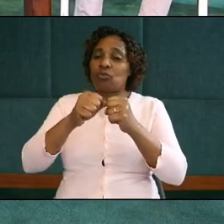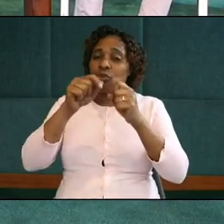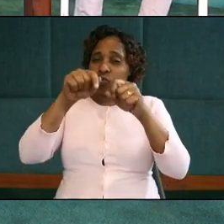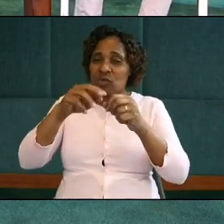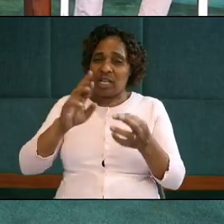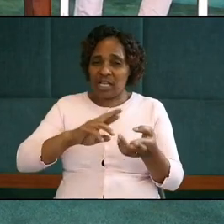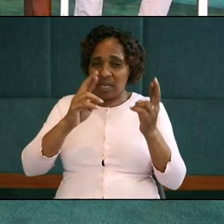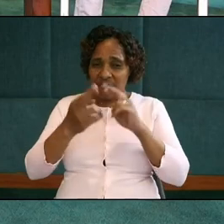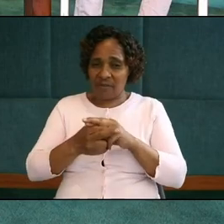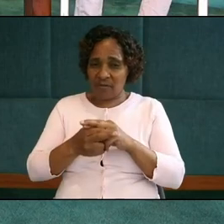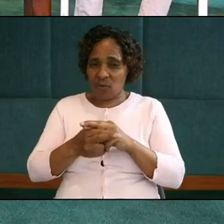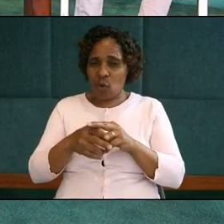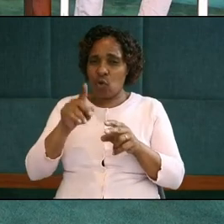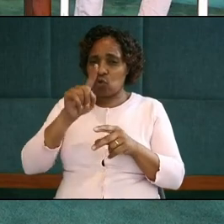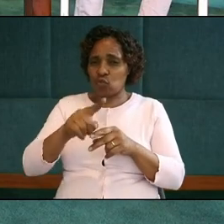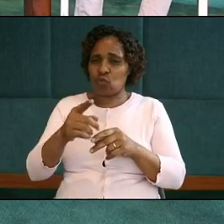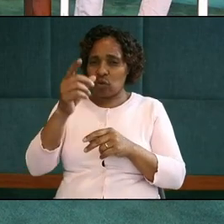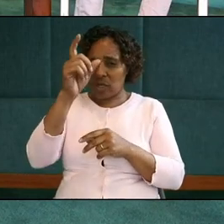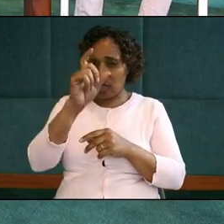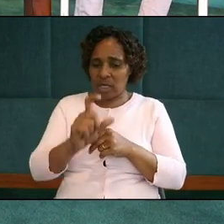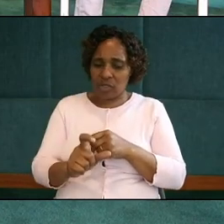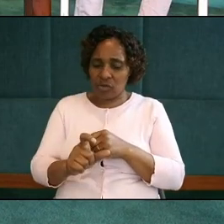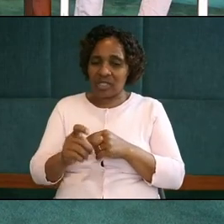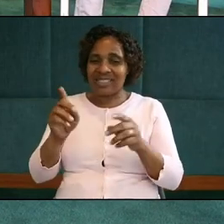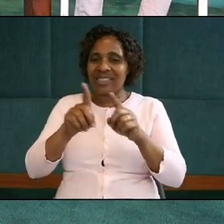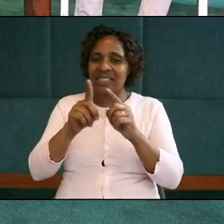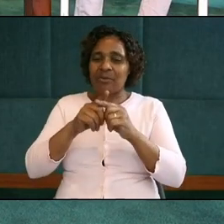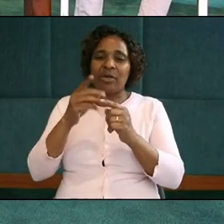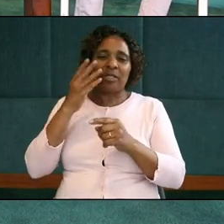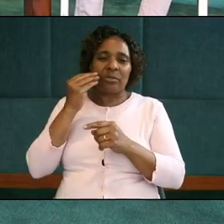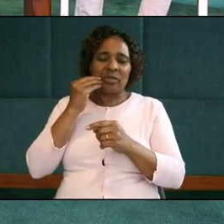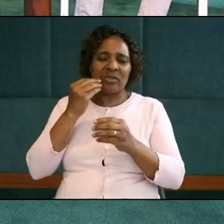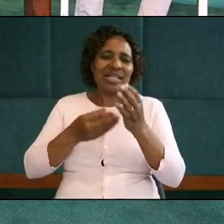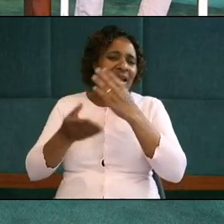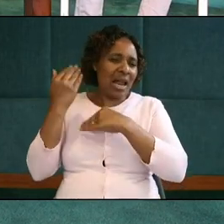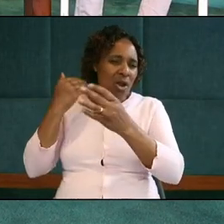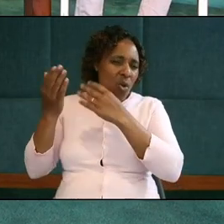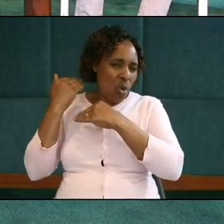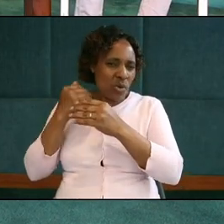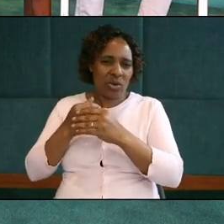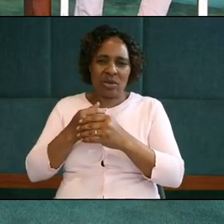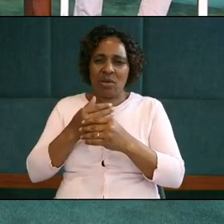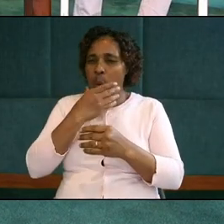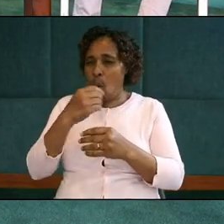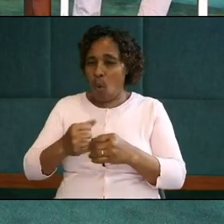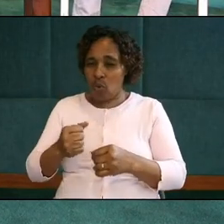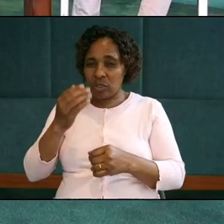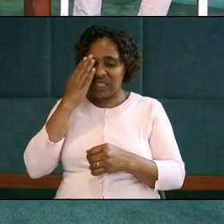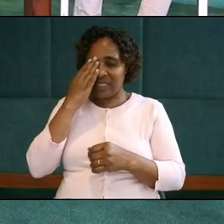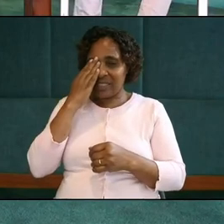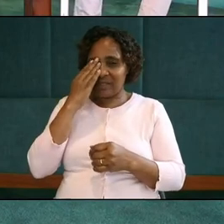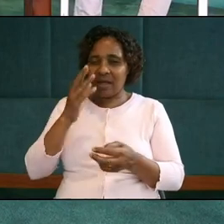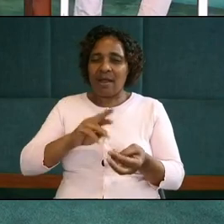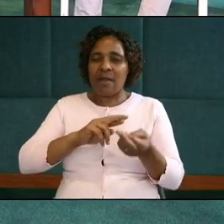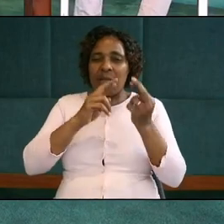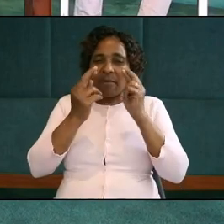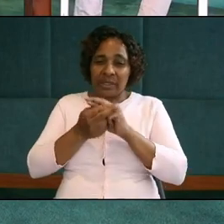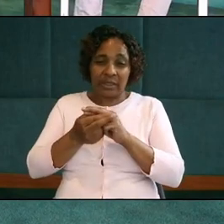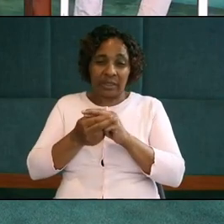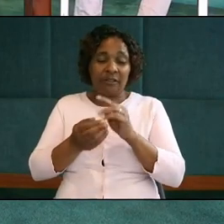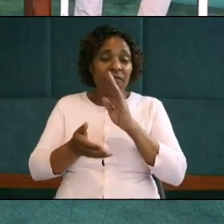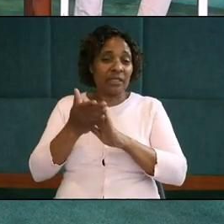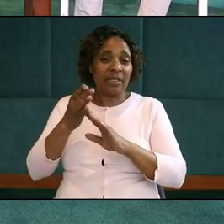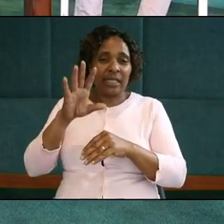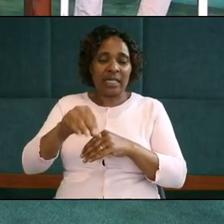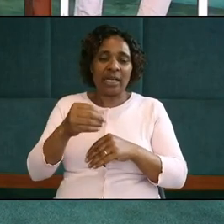revival of true heart religion as was experienced by ancient Israel. Repentance is the first step that must be taken by